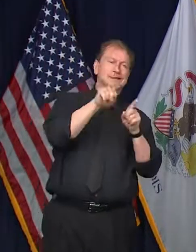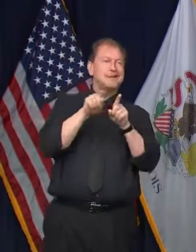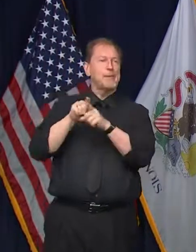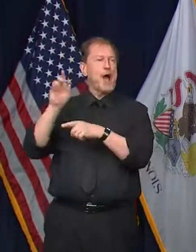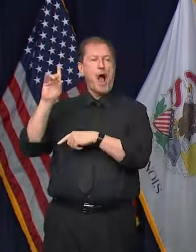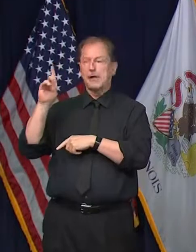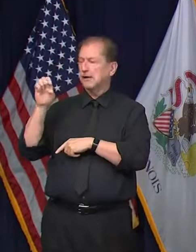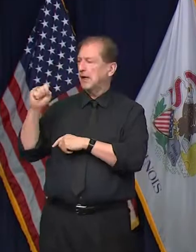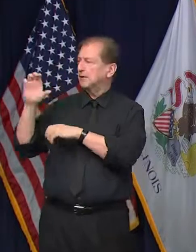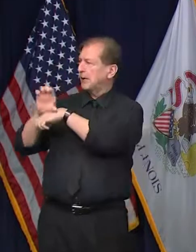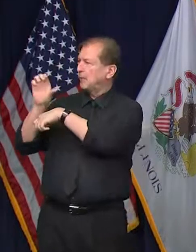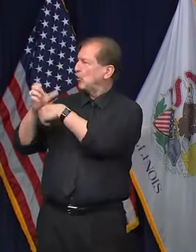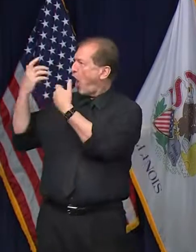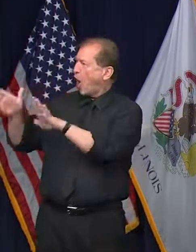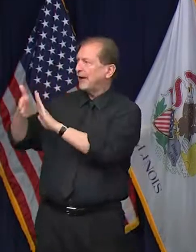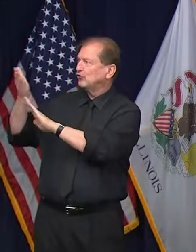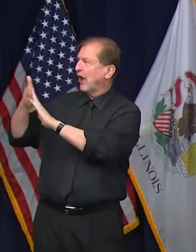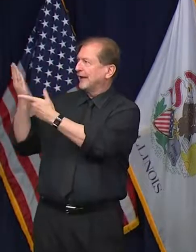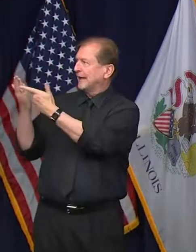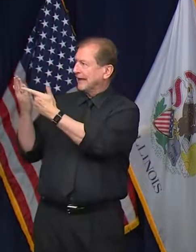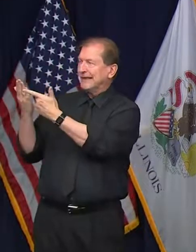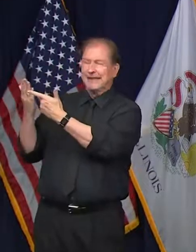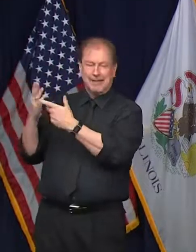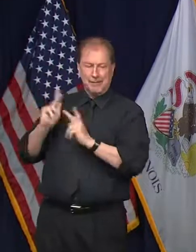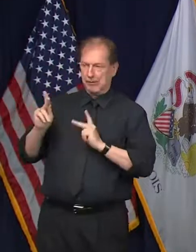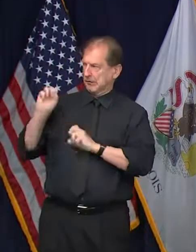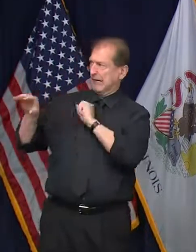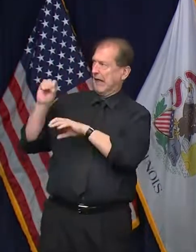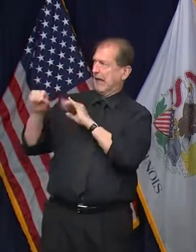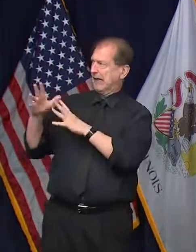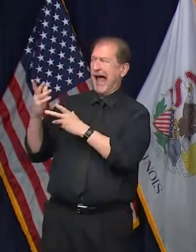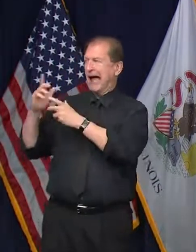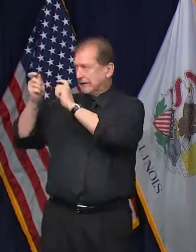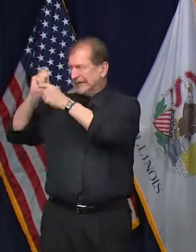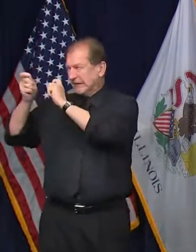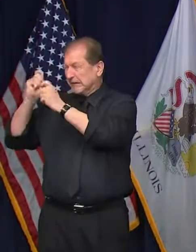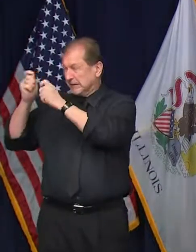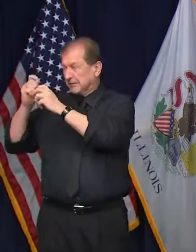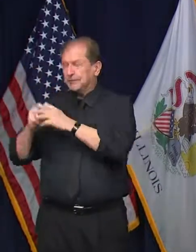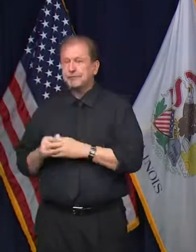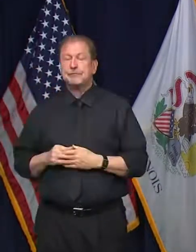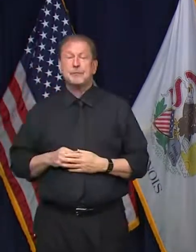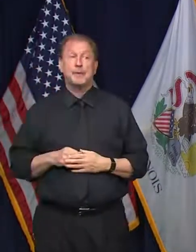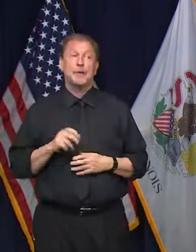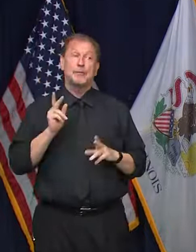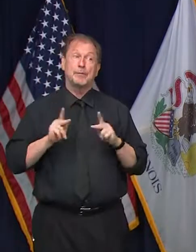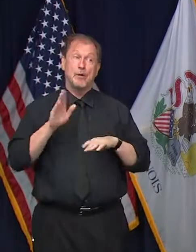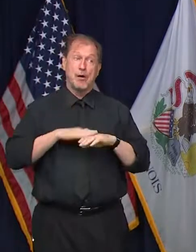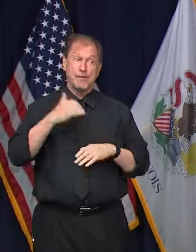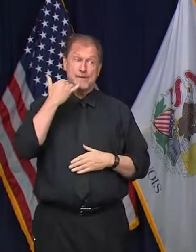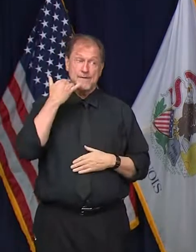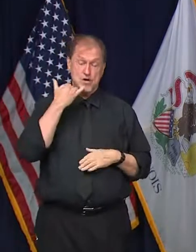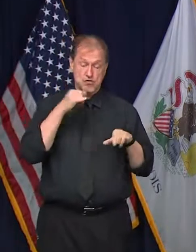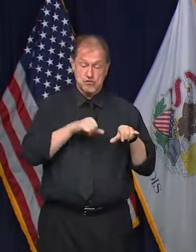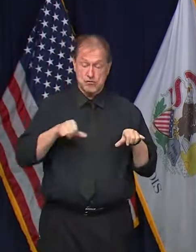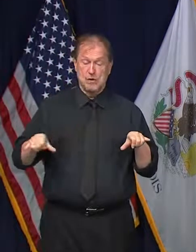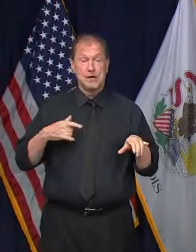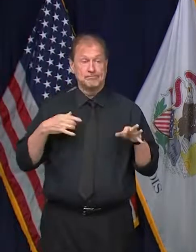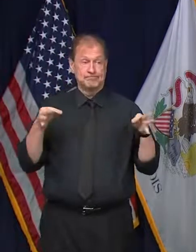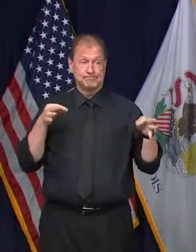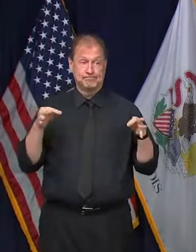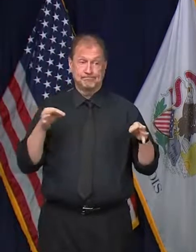has handled as best it could. Now, the number of people who man the phones, I have to say that there are federal requirements